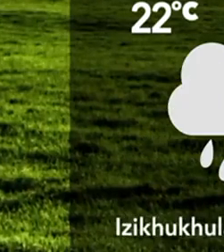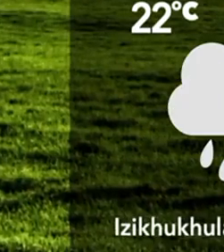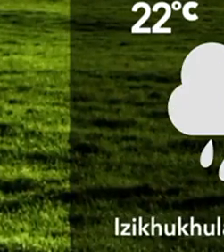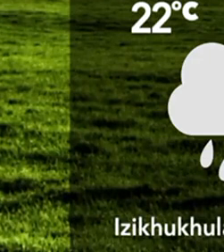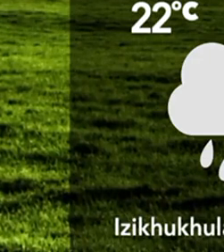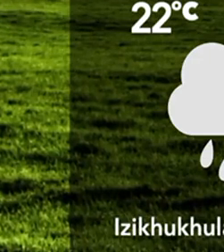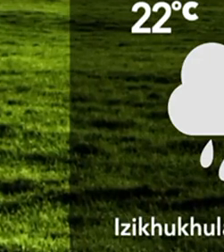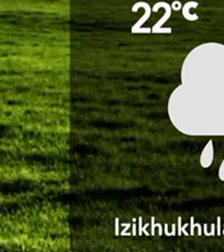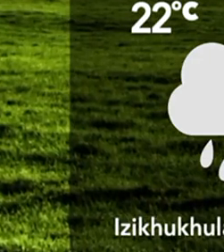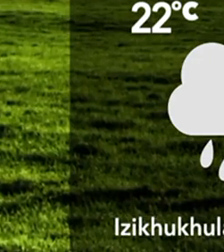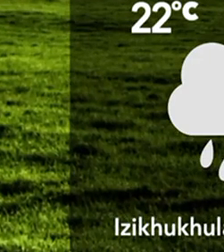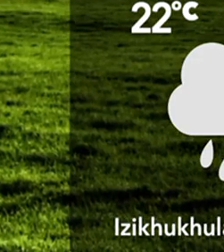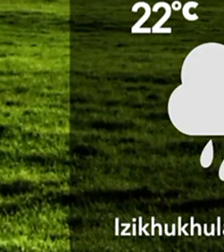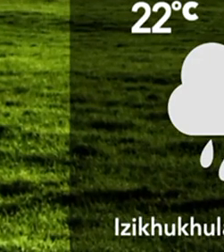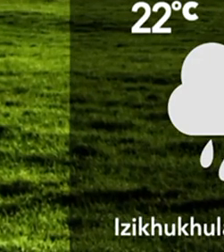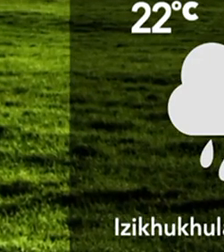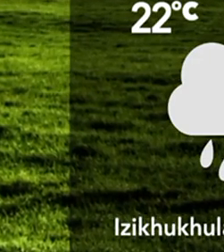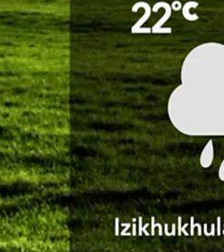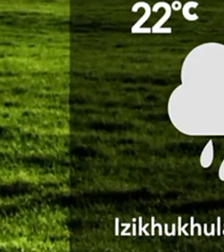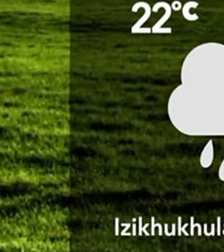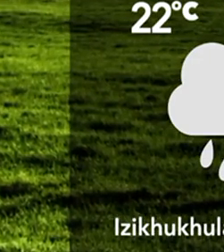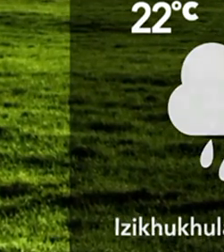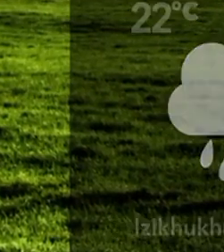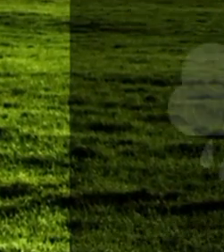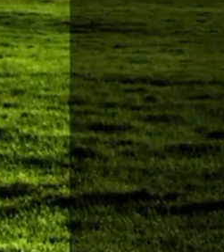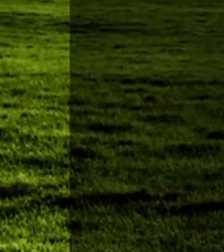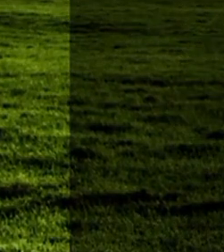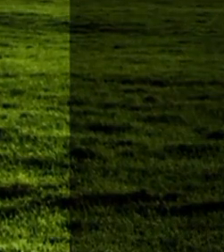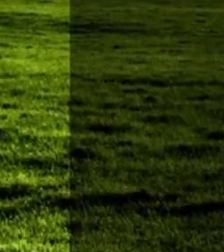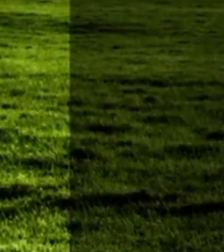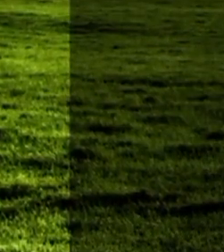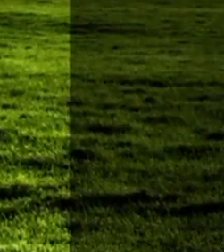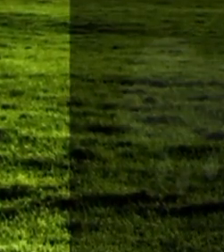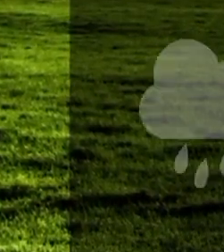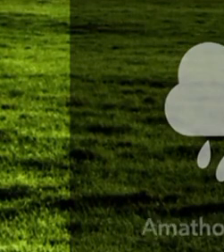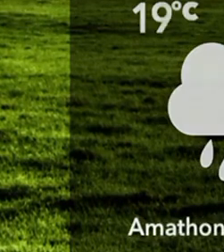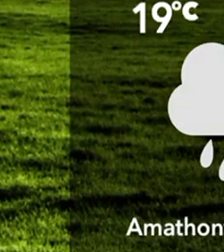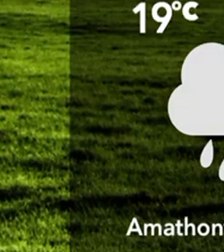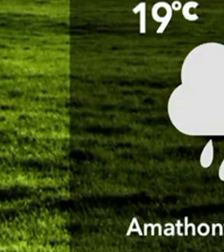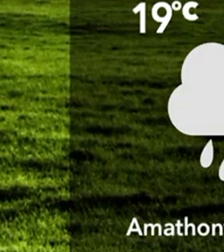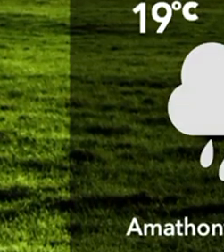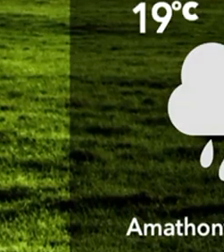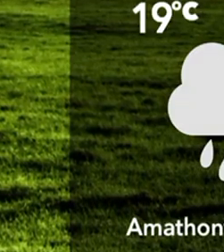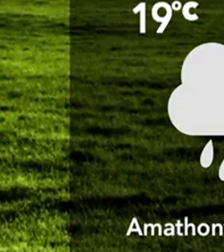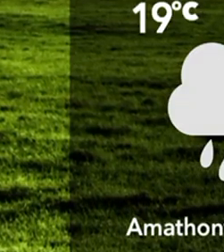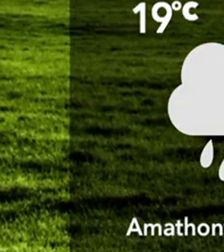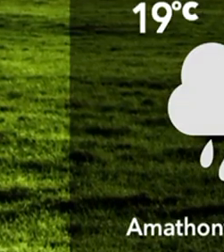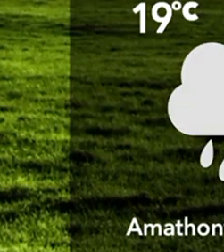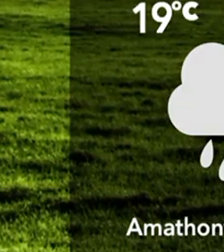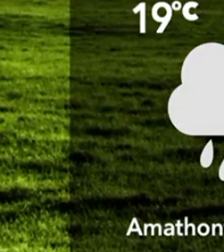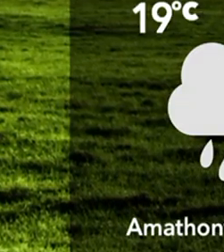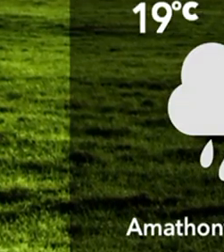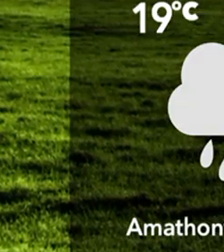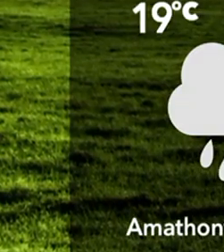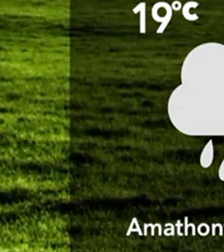Masivuleni bethu naphaya ngephondo lokuqala eMpuma Koloni emonti ngamashumi mathathu abenesithandathu ezikhukhula zemvula ezibikwe kakhulu phaya imini ngomsolo segqeberha le meko